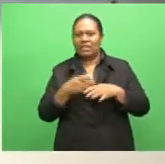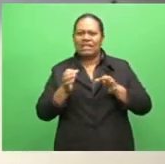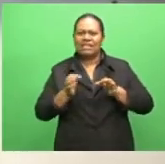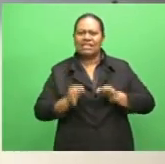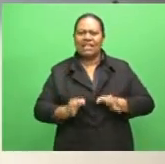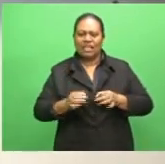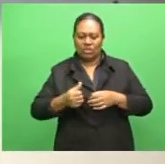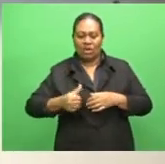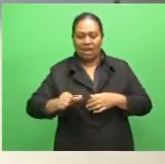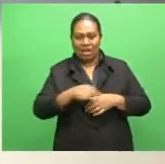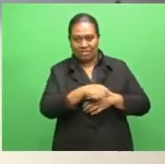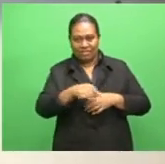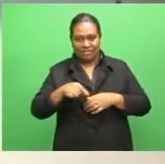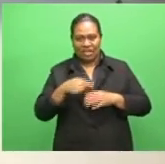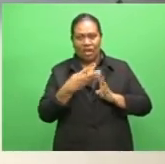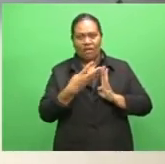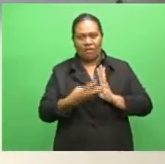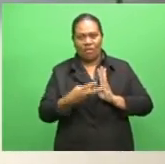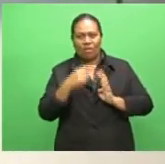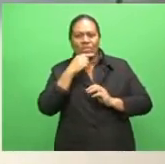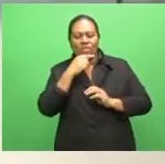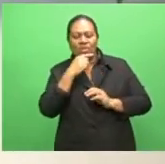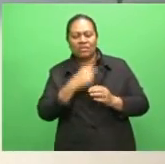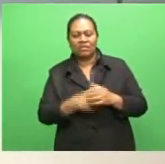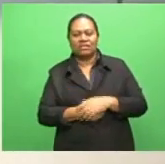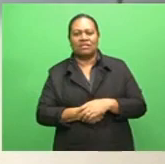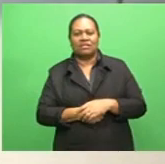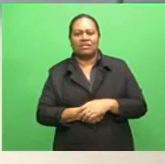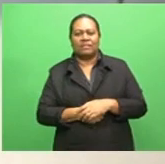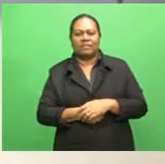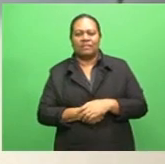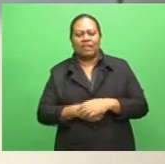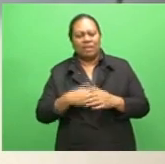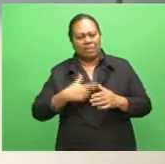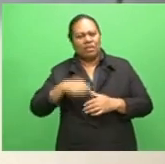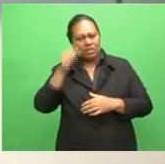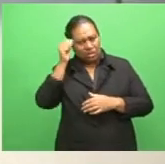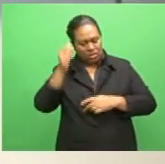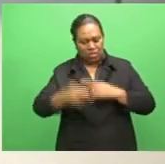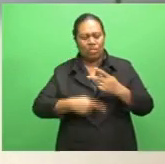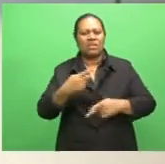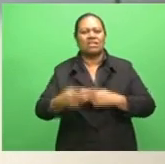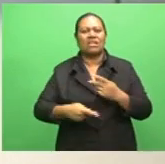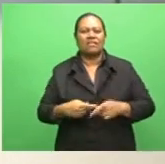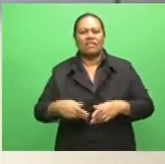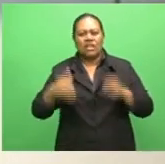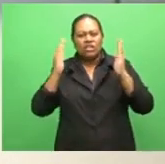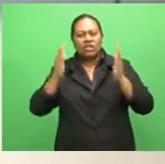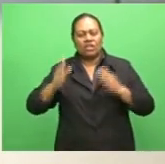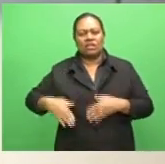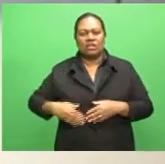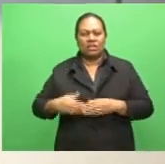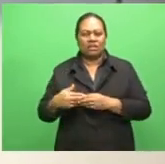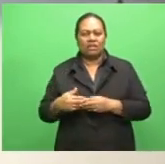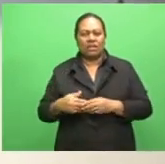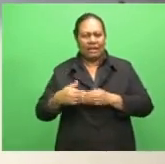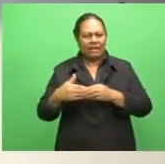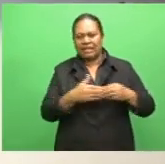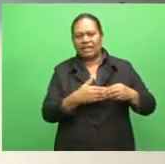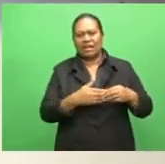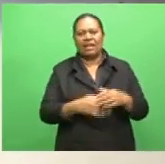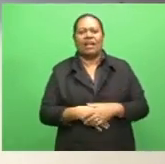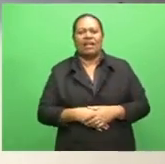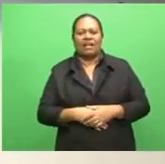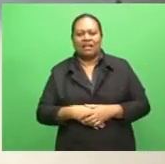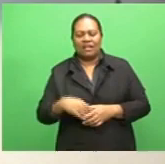these appeals because all the appeal process, the church elders are involved, giving